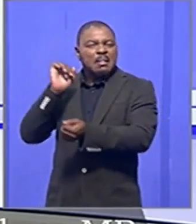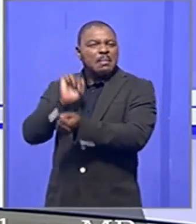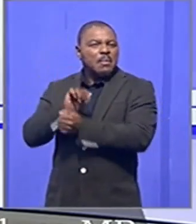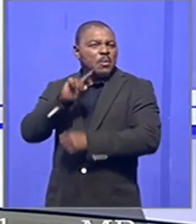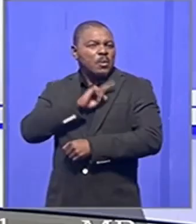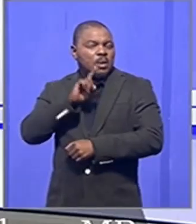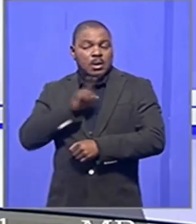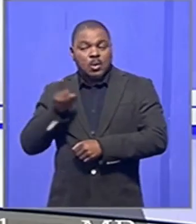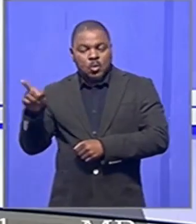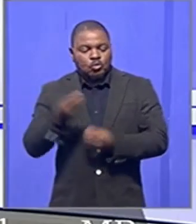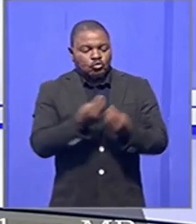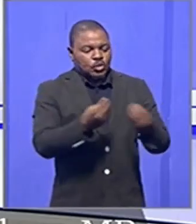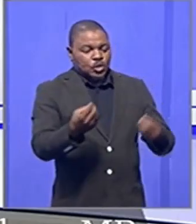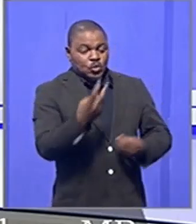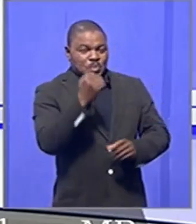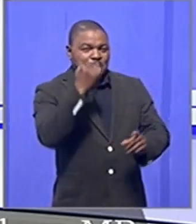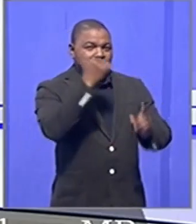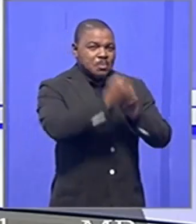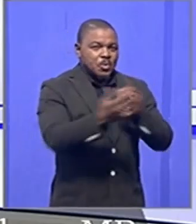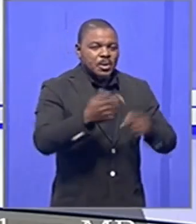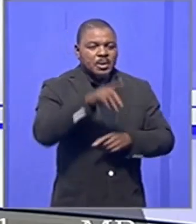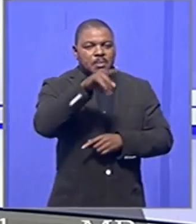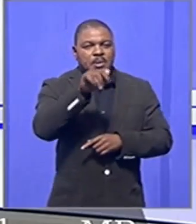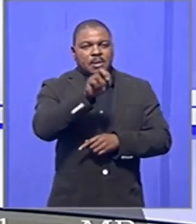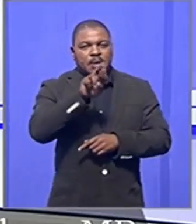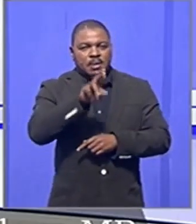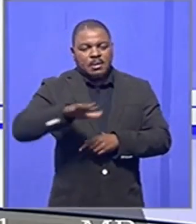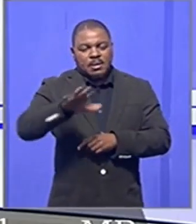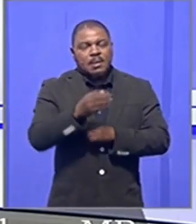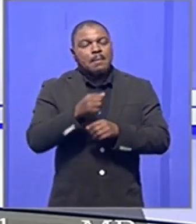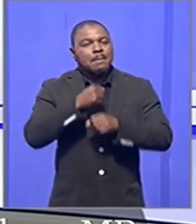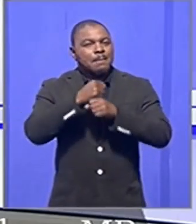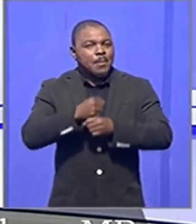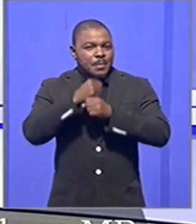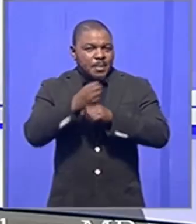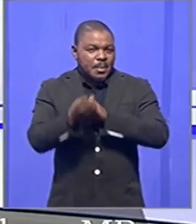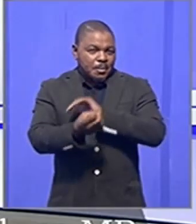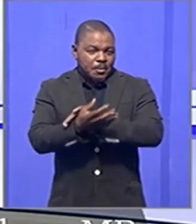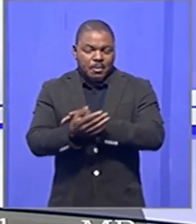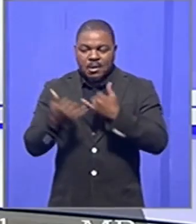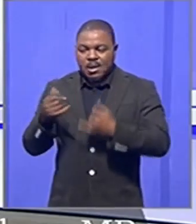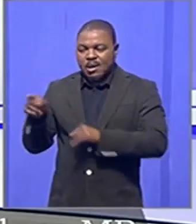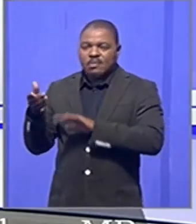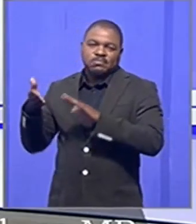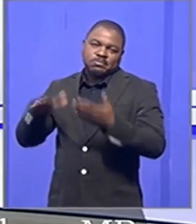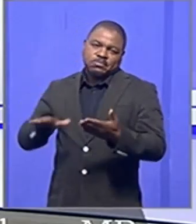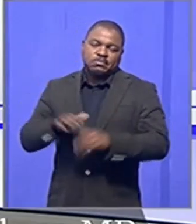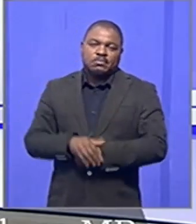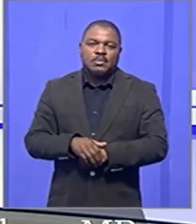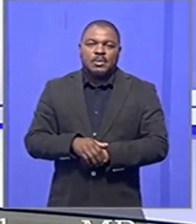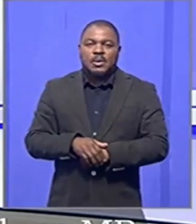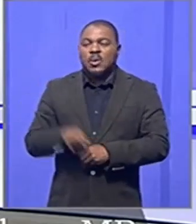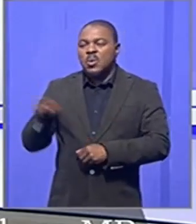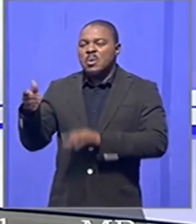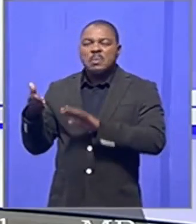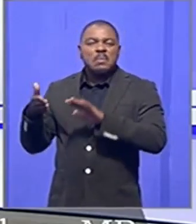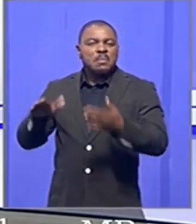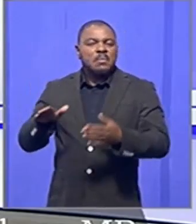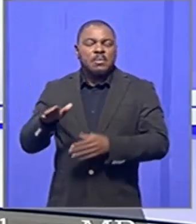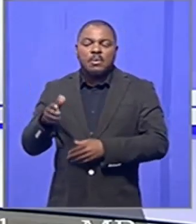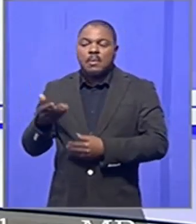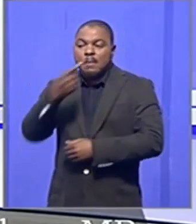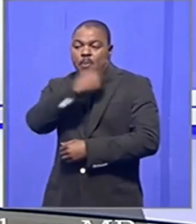wa polao ya bana ba babedi ka Pinar ka ntlenyana ga Mpompela provinseng ya Mpumalanga le hlokofetše. Mogololo wo o hlokofetše ka tlase ga